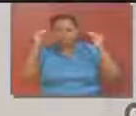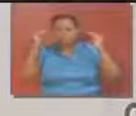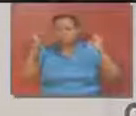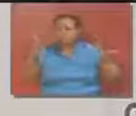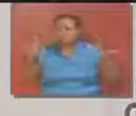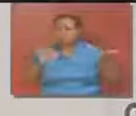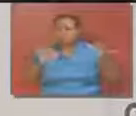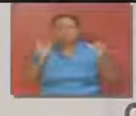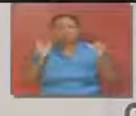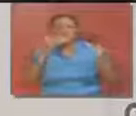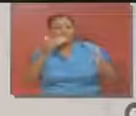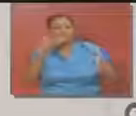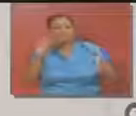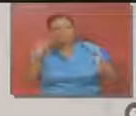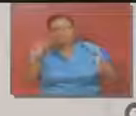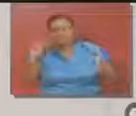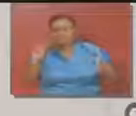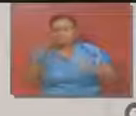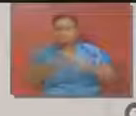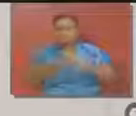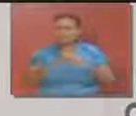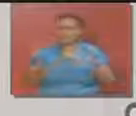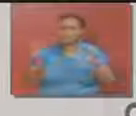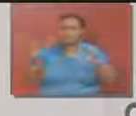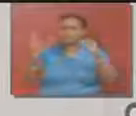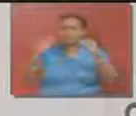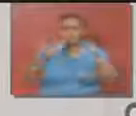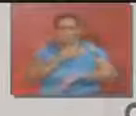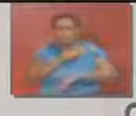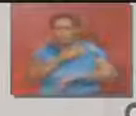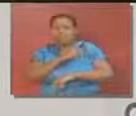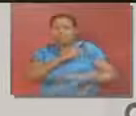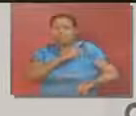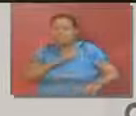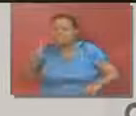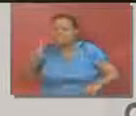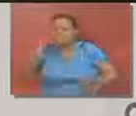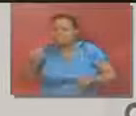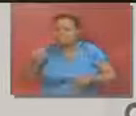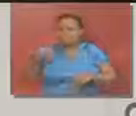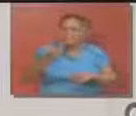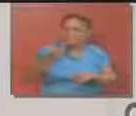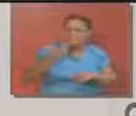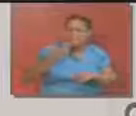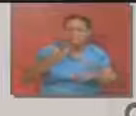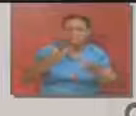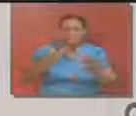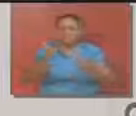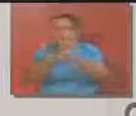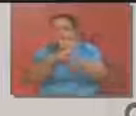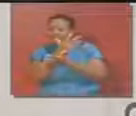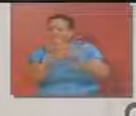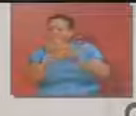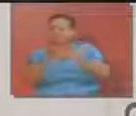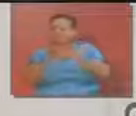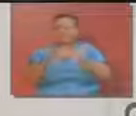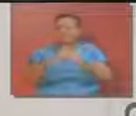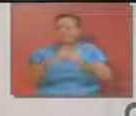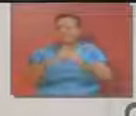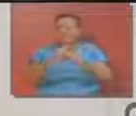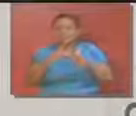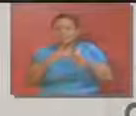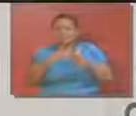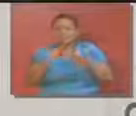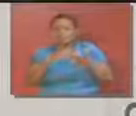come in, we're really aggressive. Our protocol has it where we give steroids. We have something called IVIG, which is where it's all